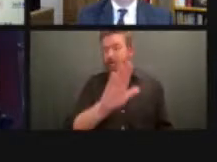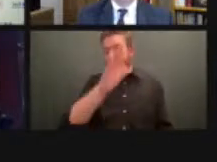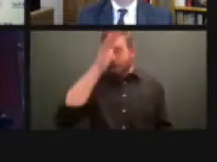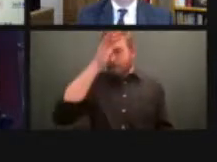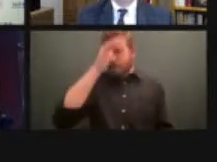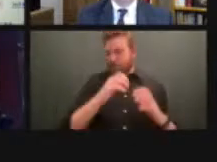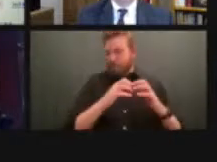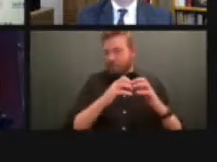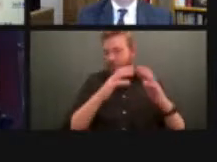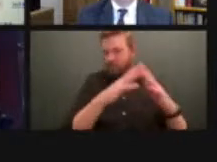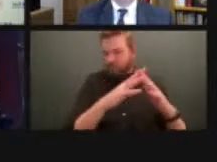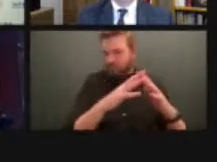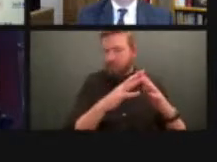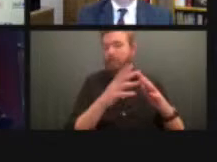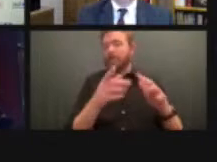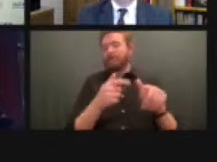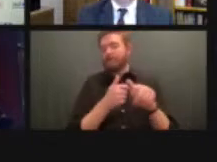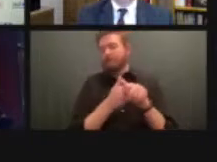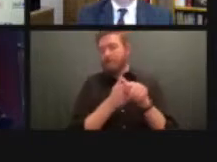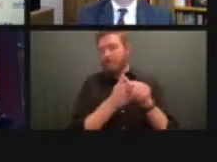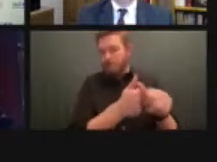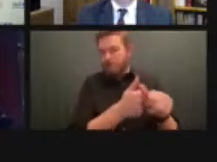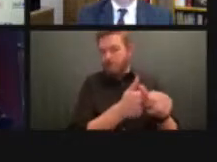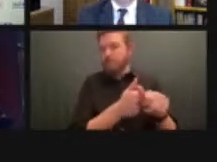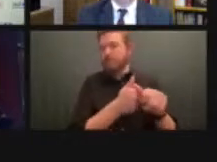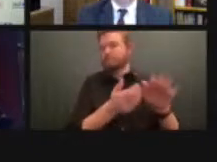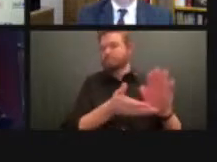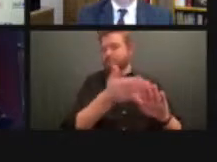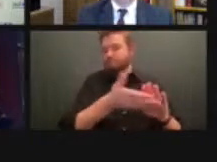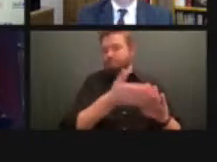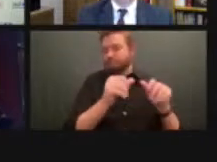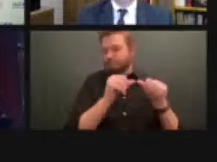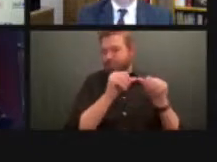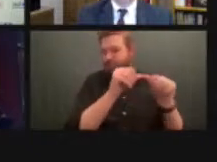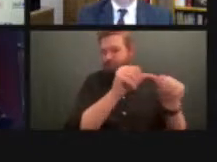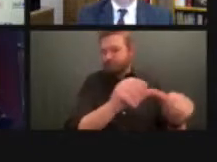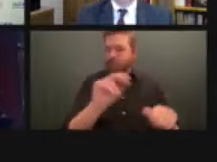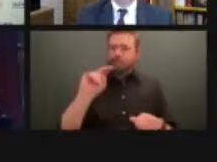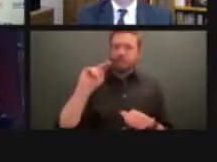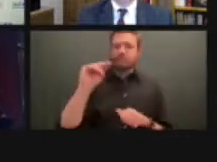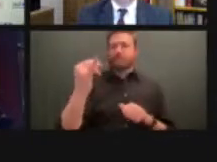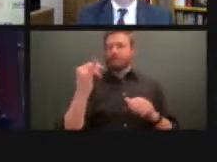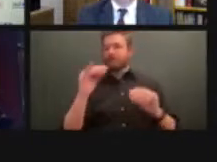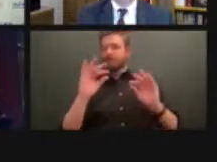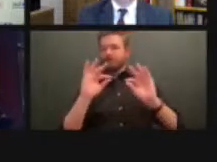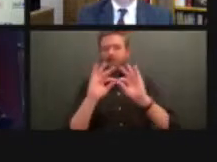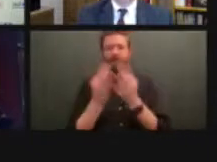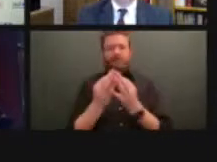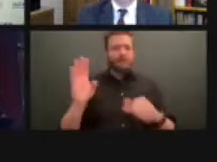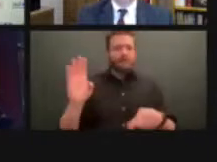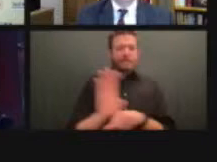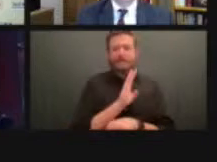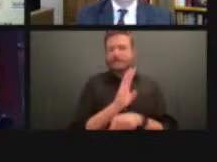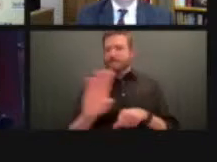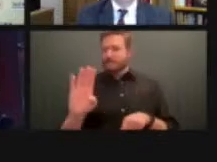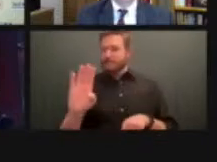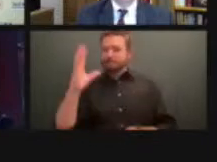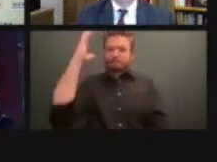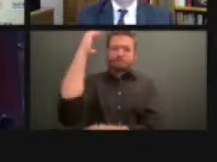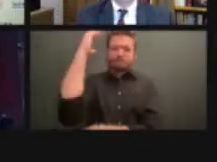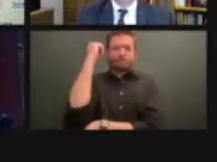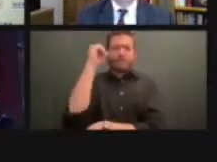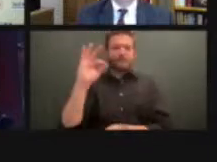and I quote, New Jersey Family Business of the Year for the year 2020 by Fairleigh Dickinson University's Rothman Institute